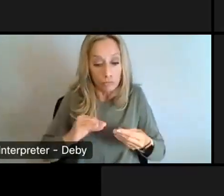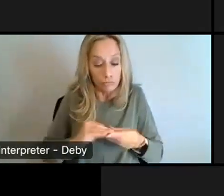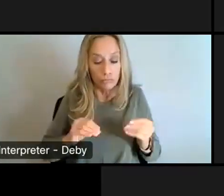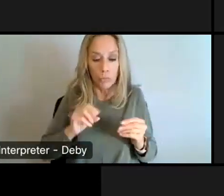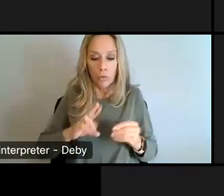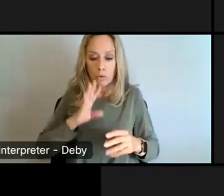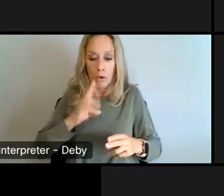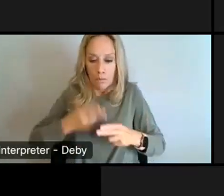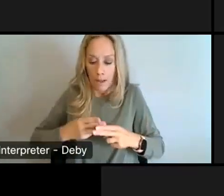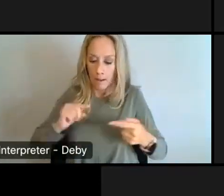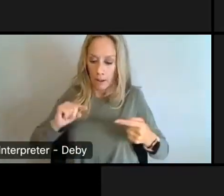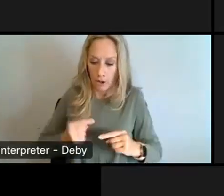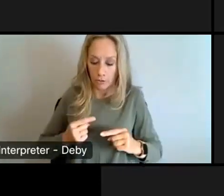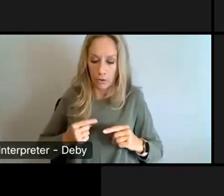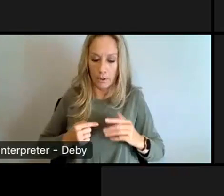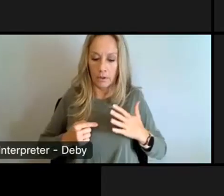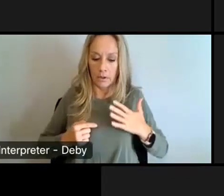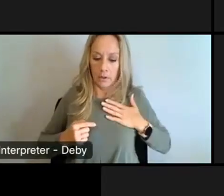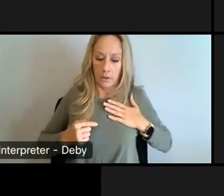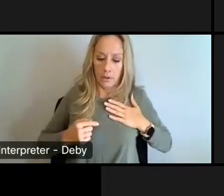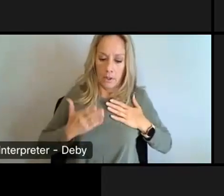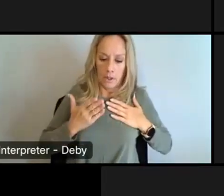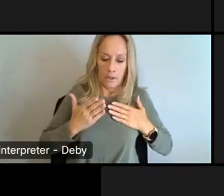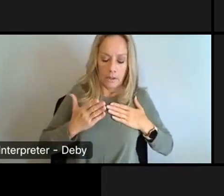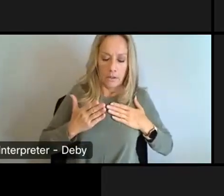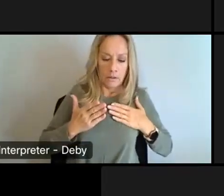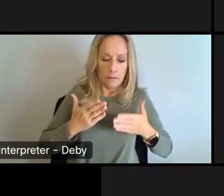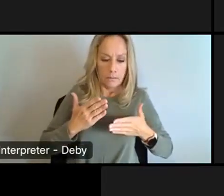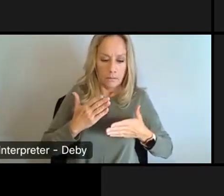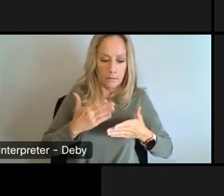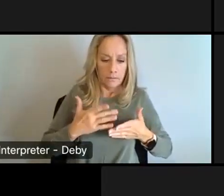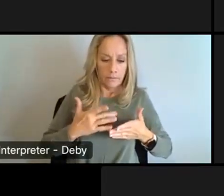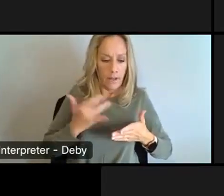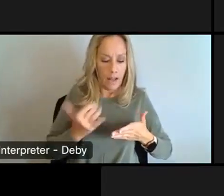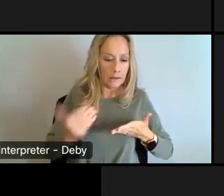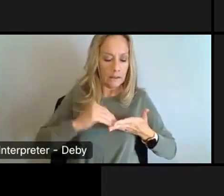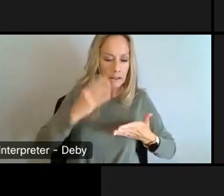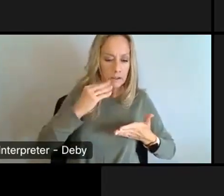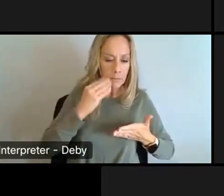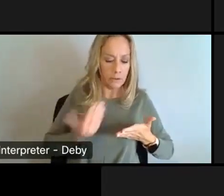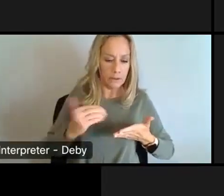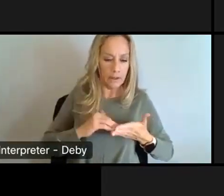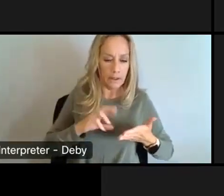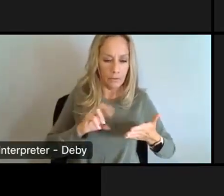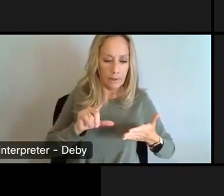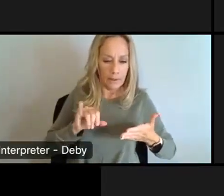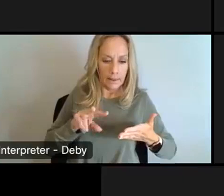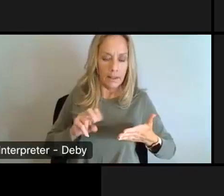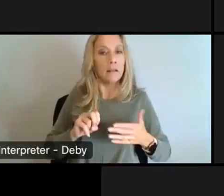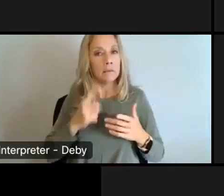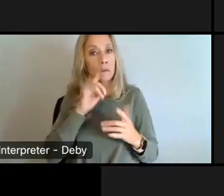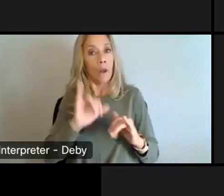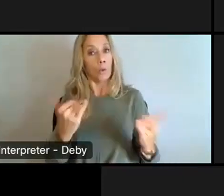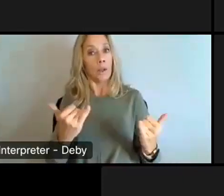injury, some part of you relives that every single time you say it. So even today, when I was talking about,